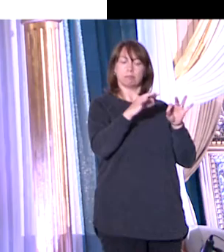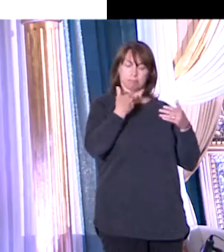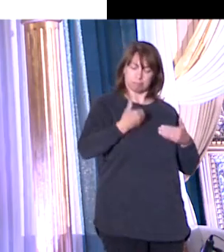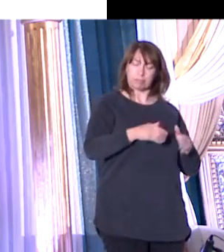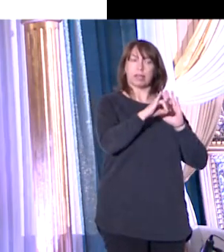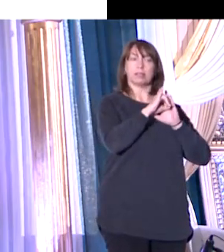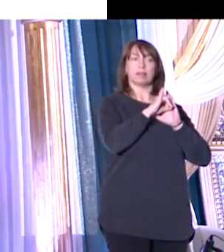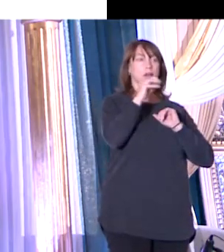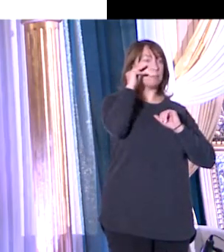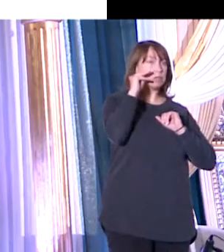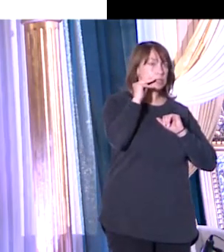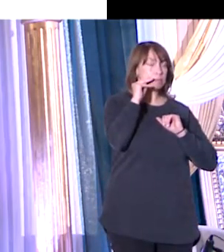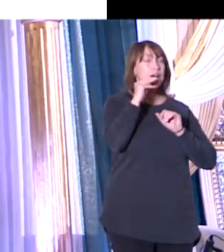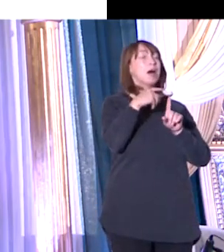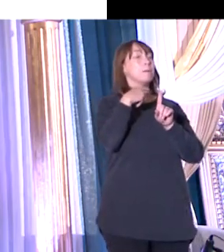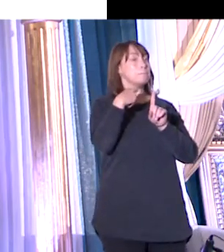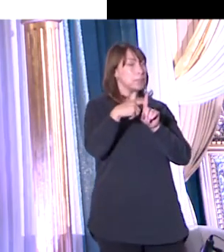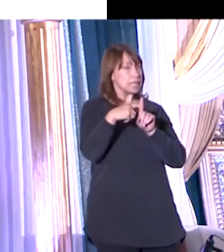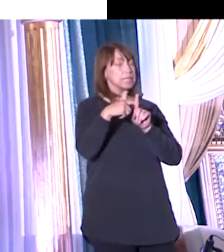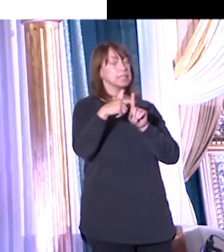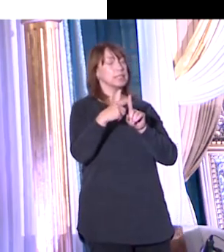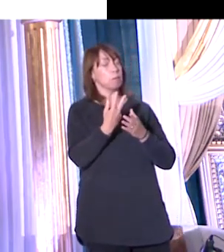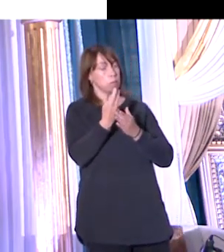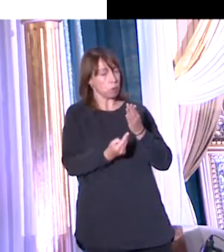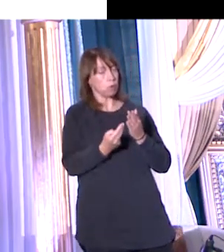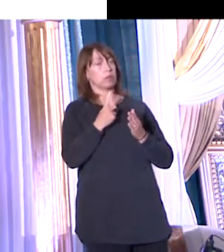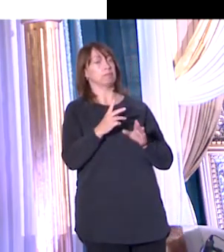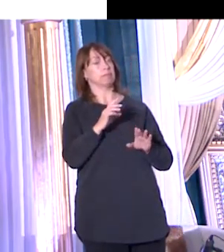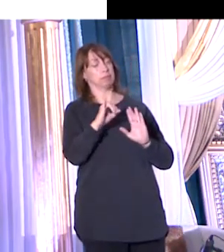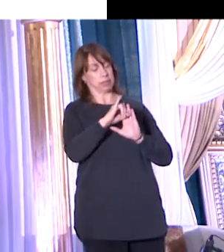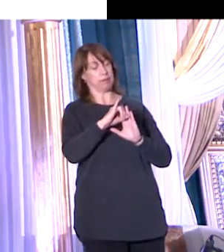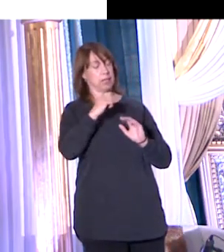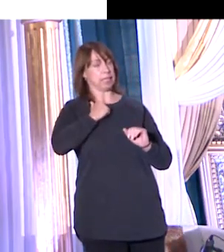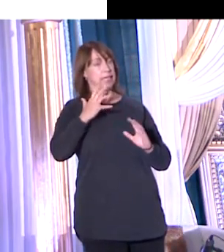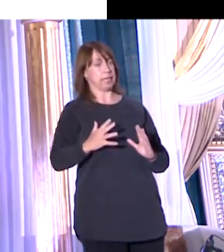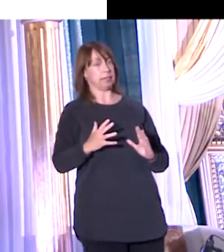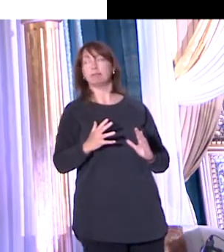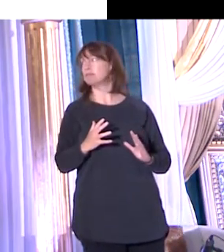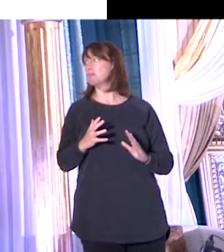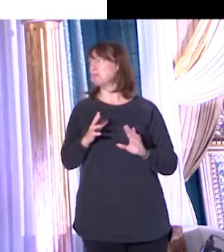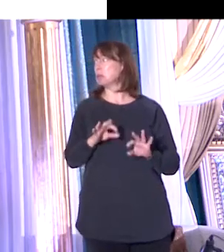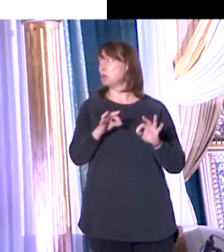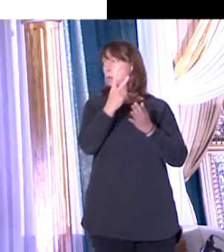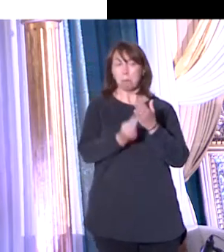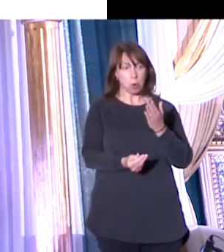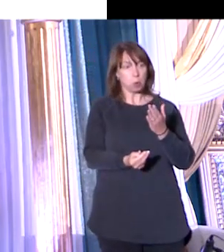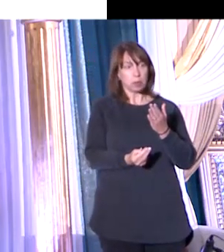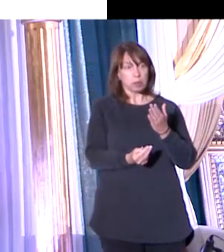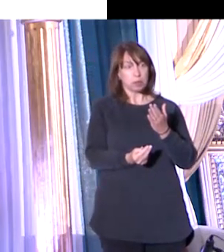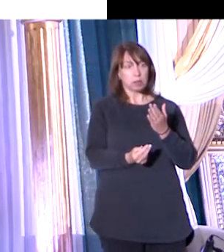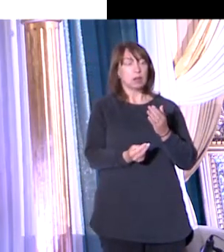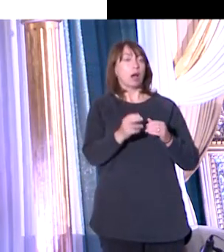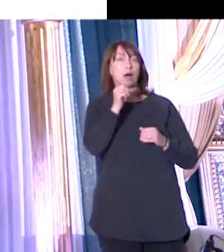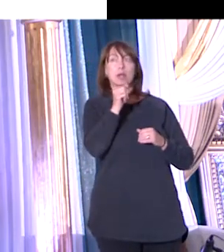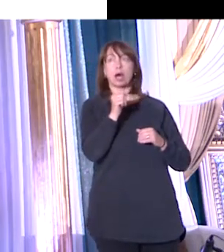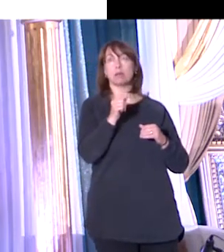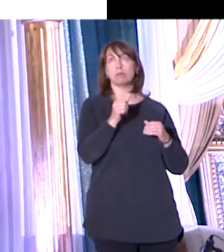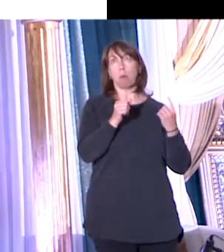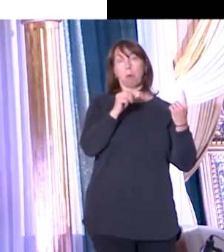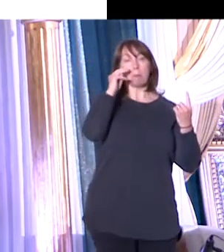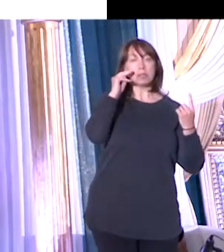So I think it helps reinforce the notion that people today have multiple identities, and they're not just one thing or